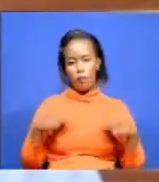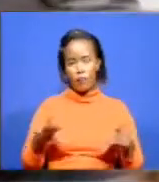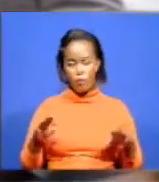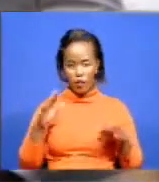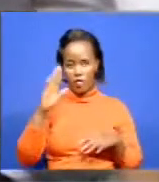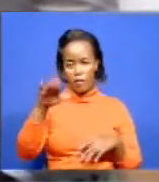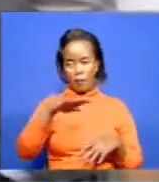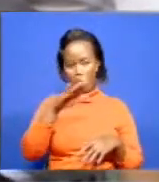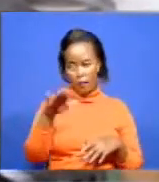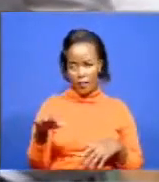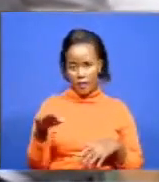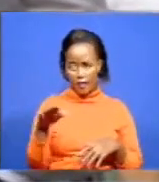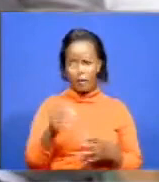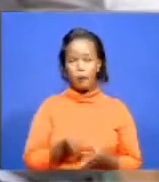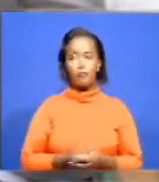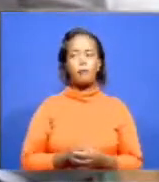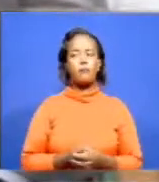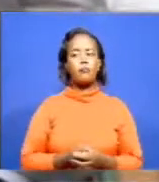mbunge.